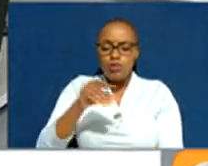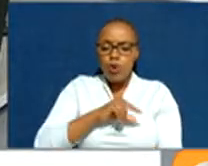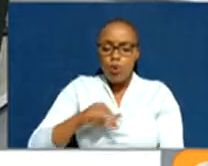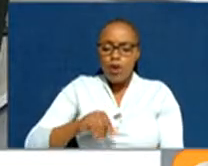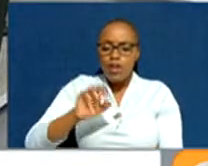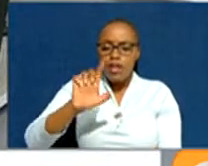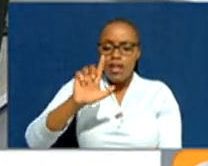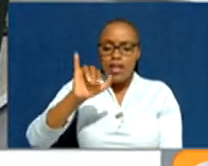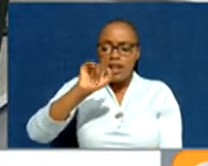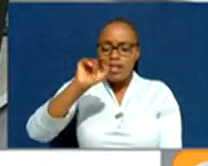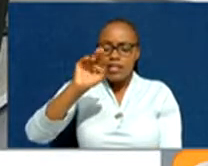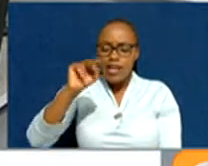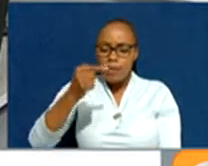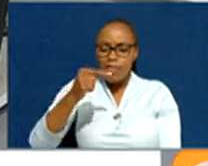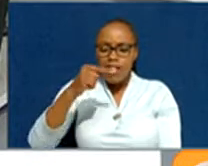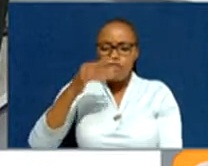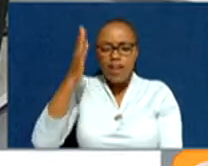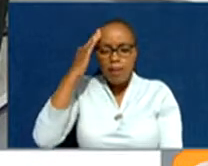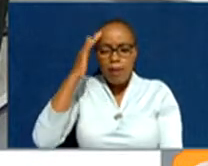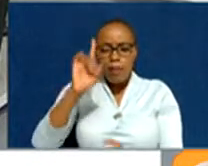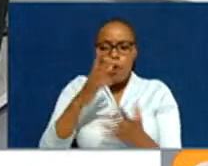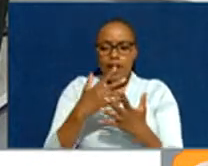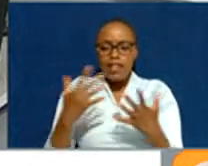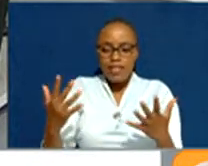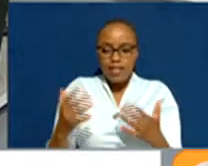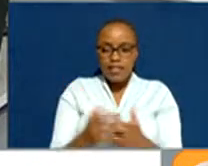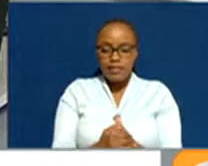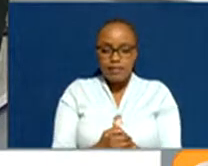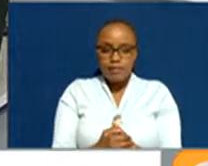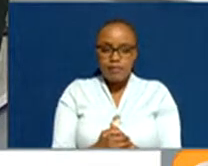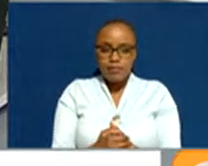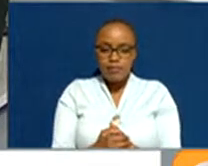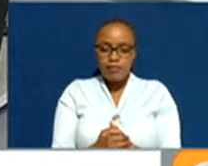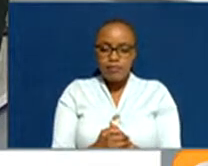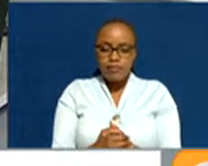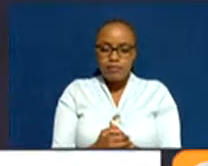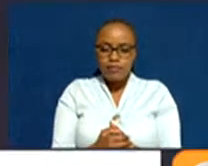II will be remembered most for, one thing, real quick.